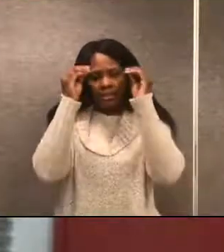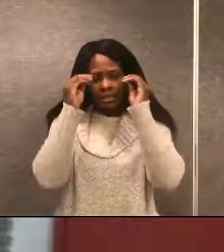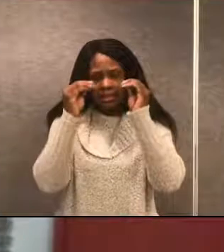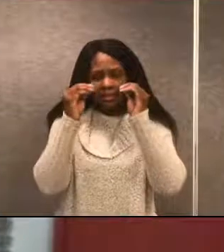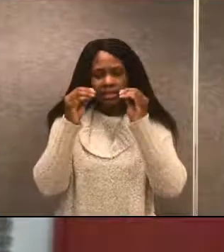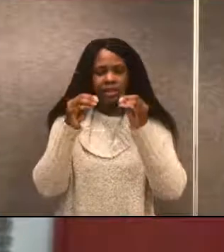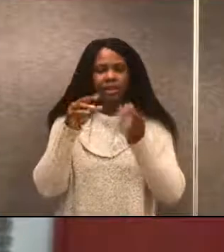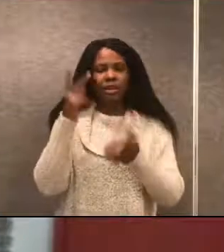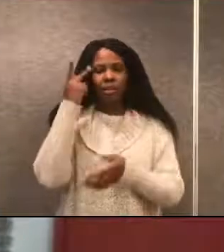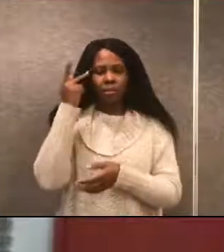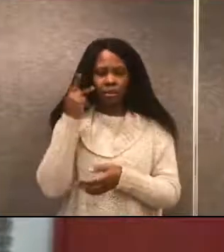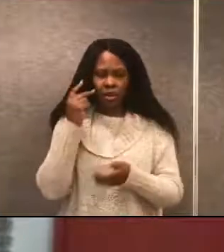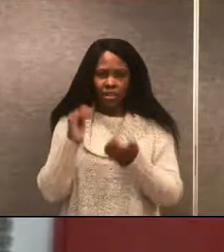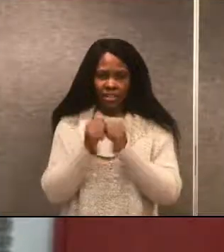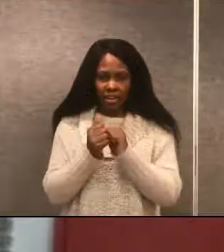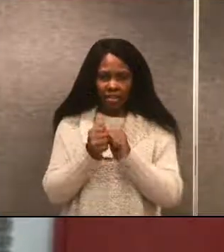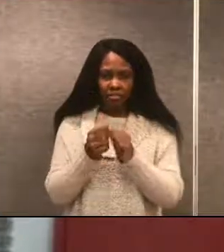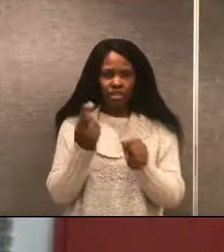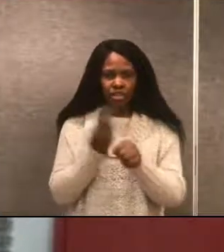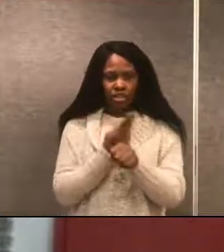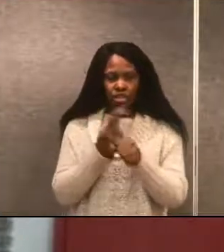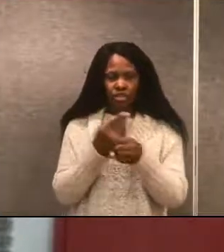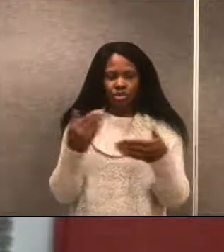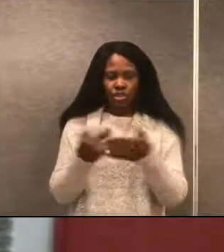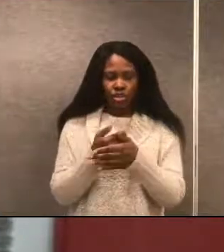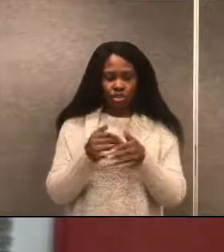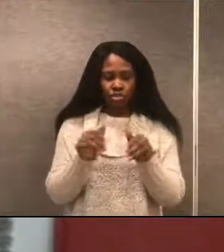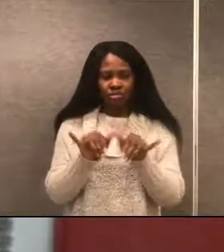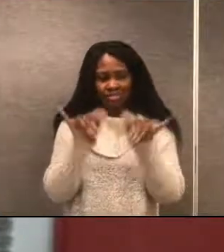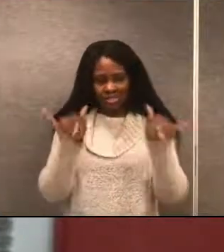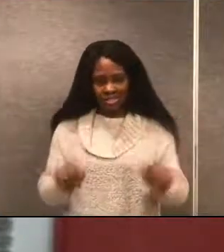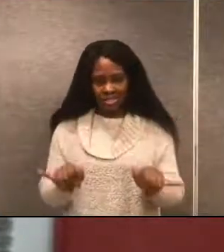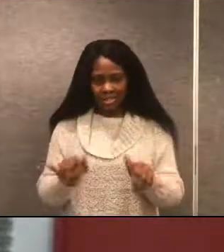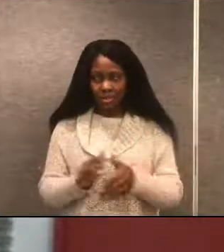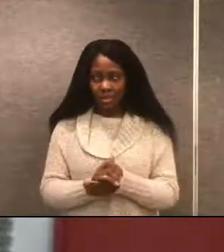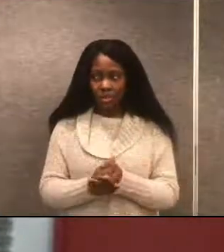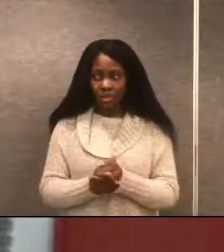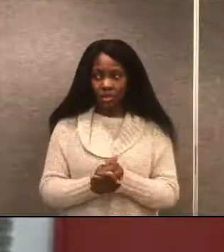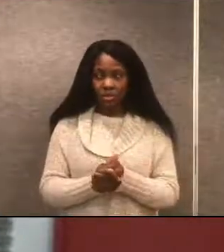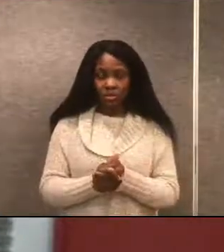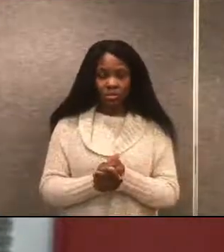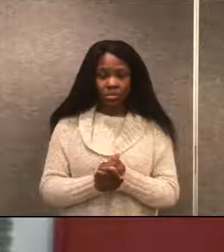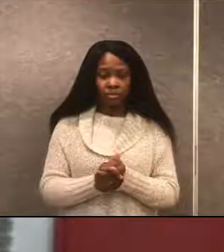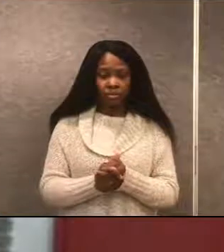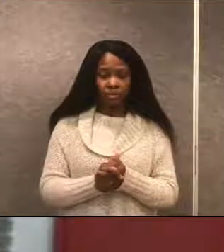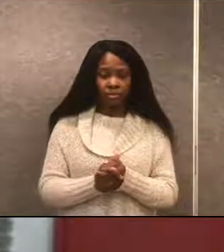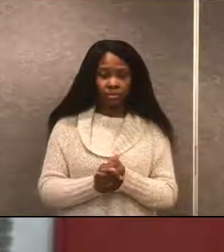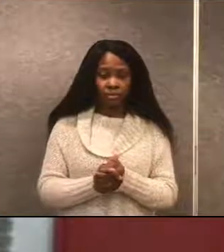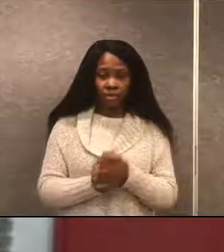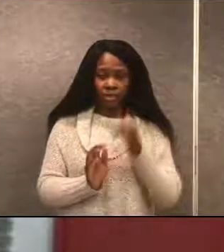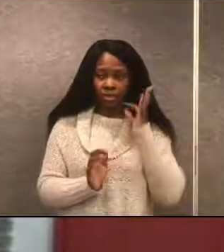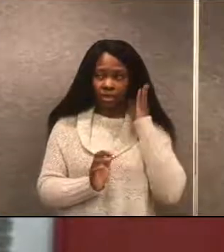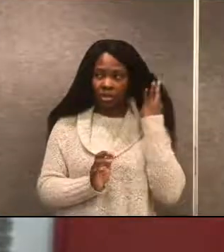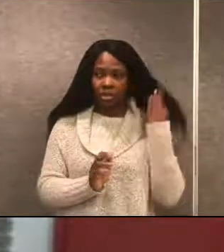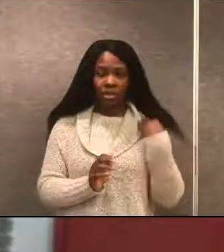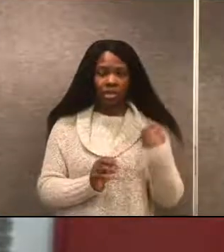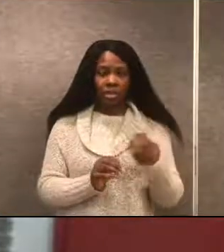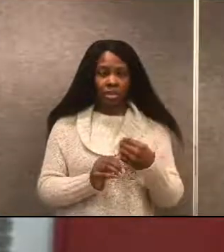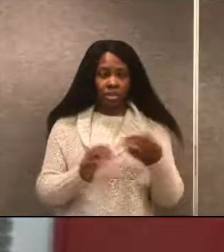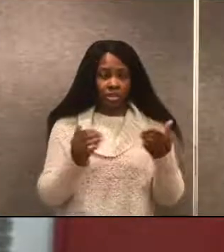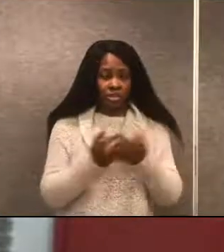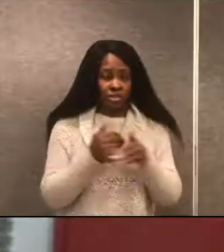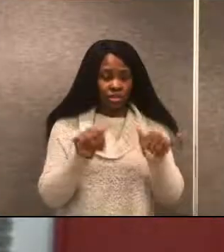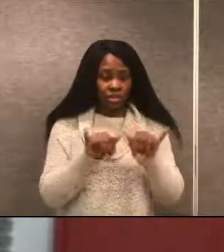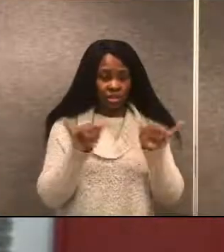One of the things is, when you talk about Google Classroom, the Schoology, it doesn't interfere with what